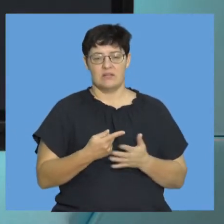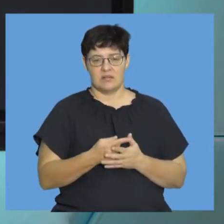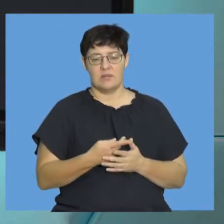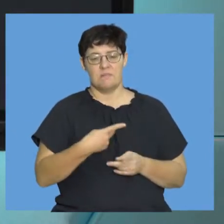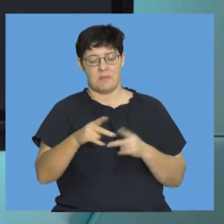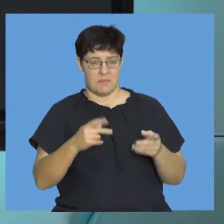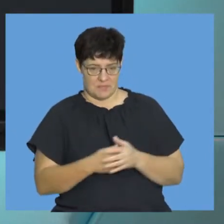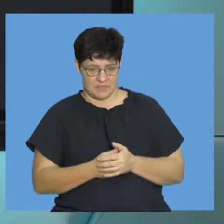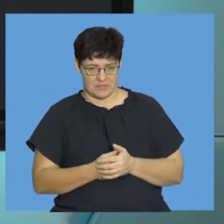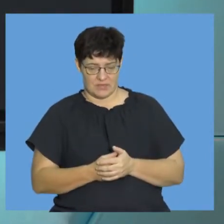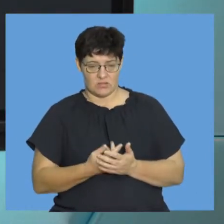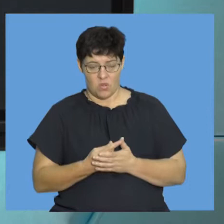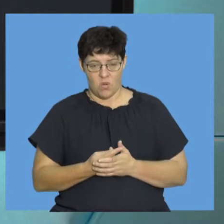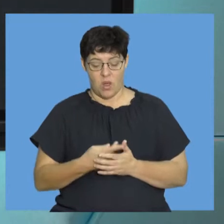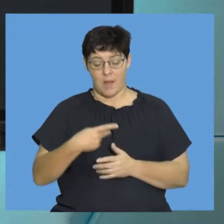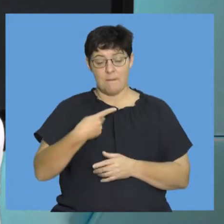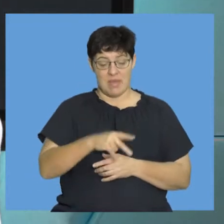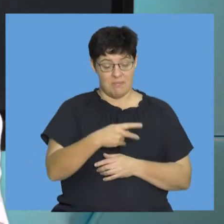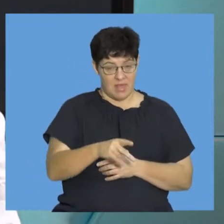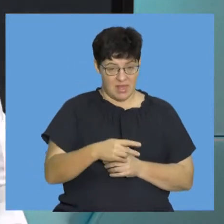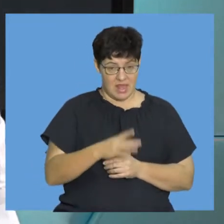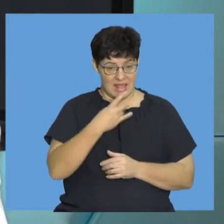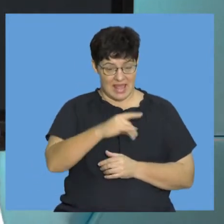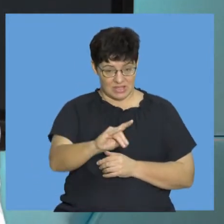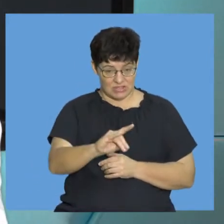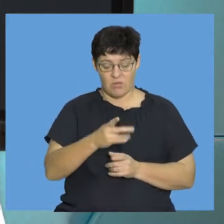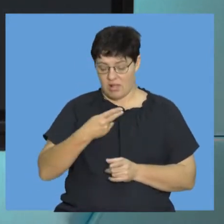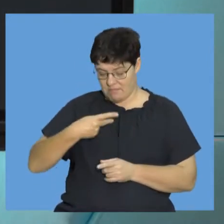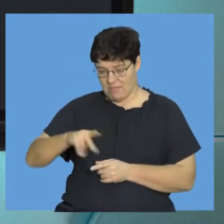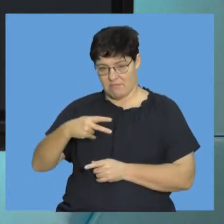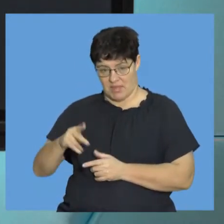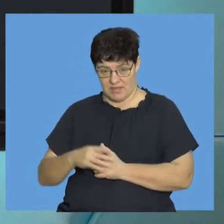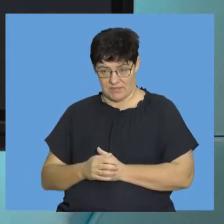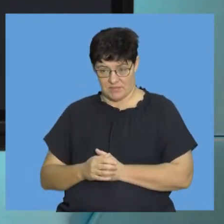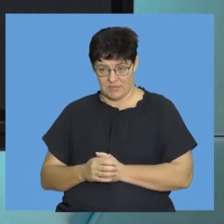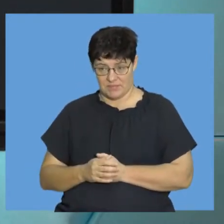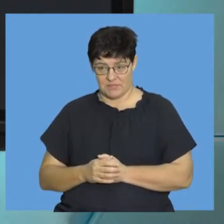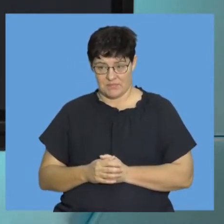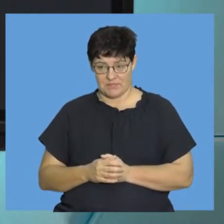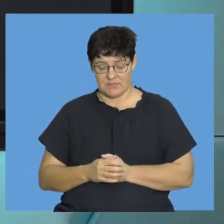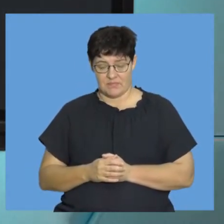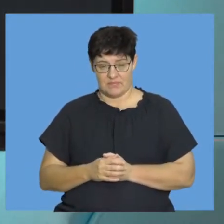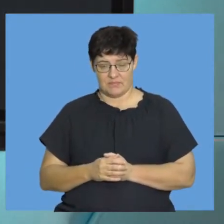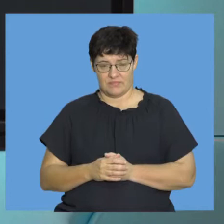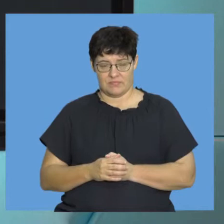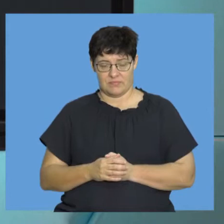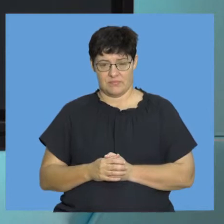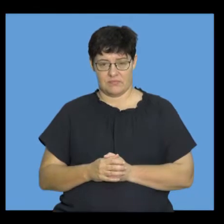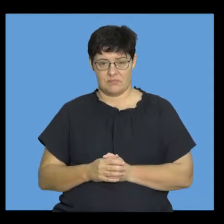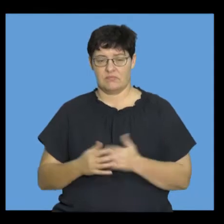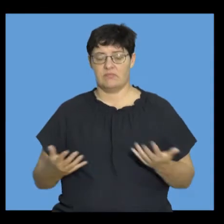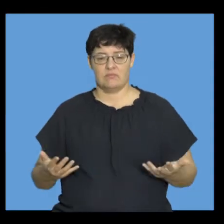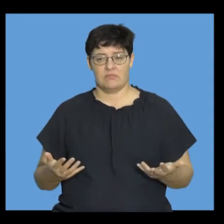payments under the payment section of your cash budgets will slot in. However, what happens now with